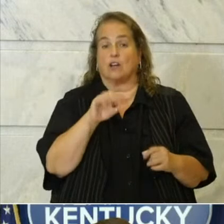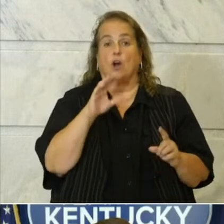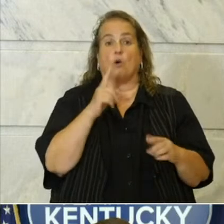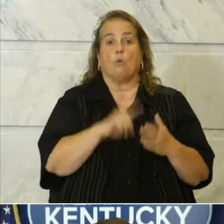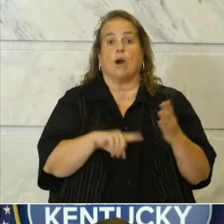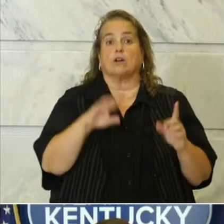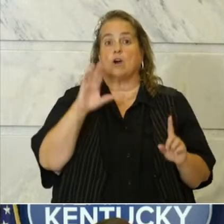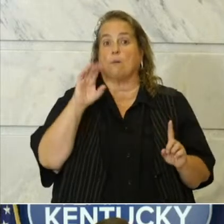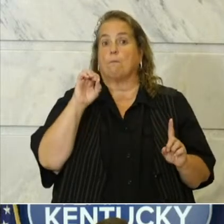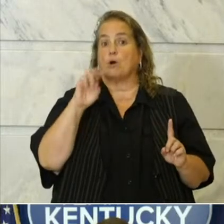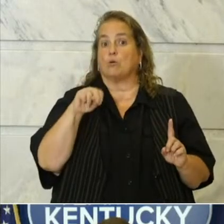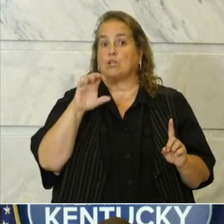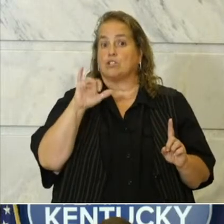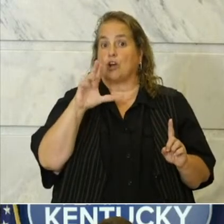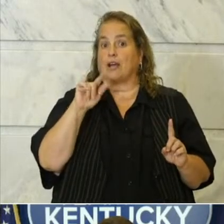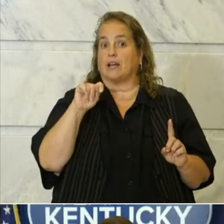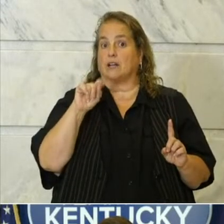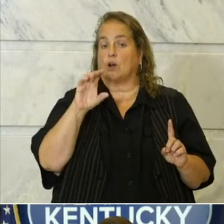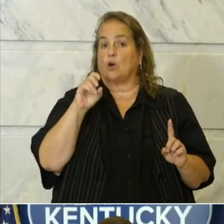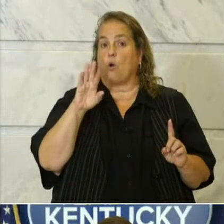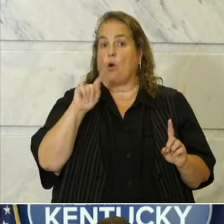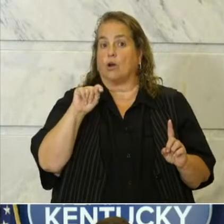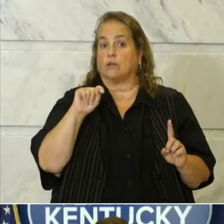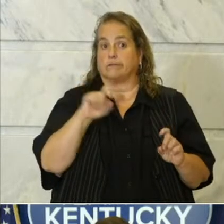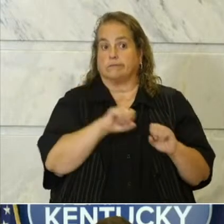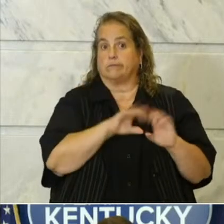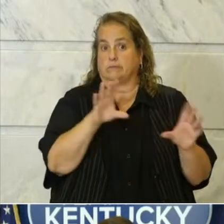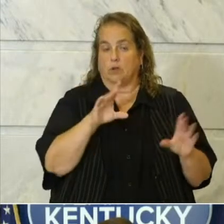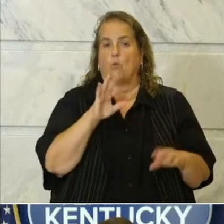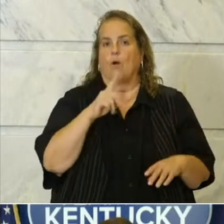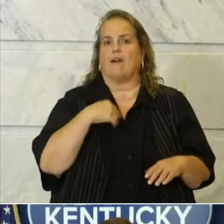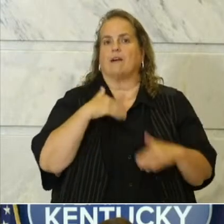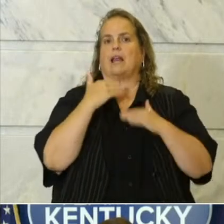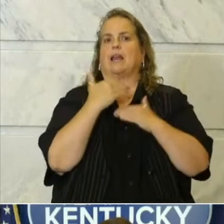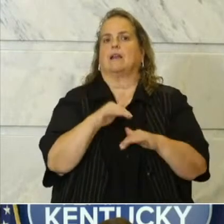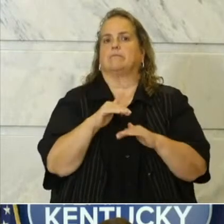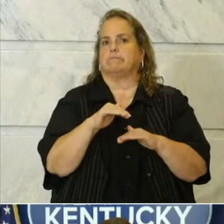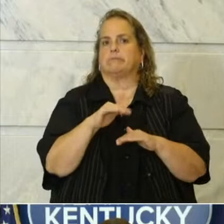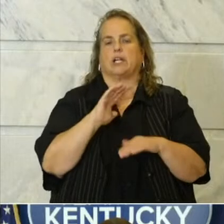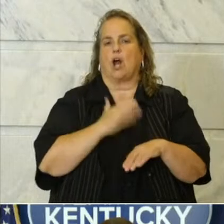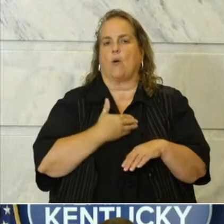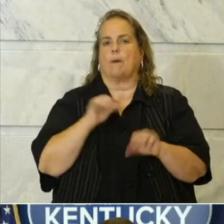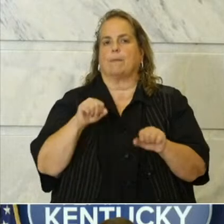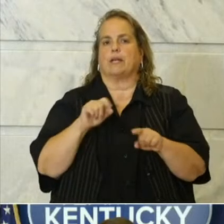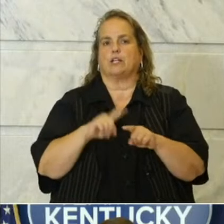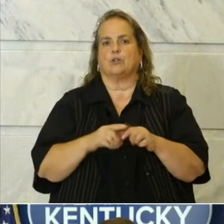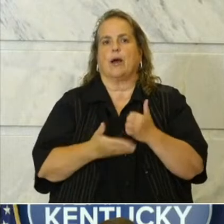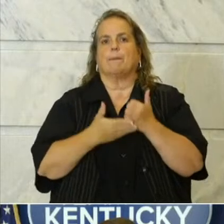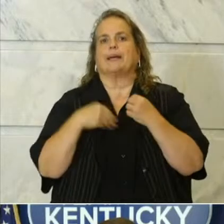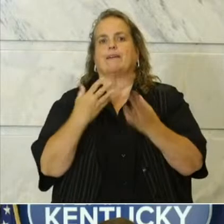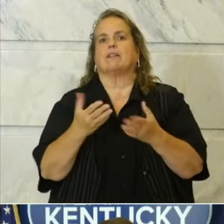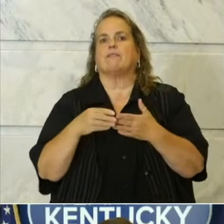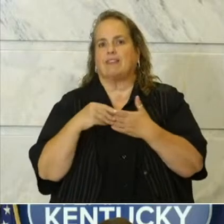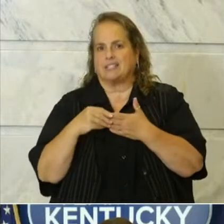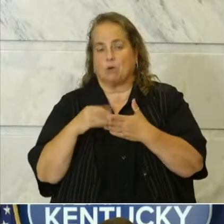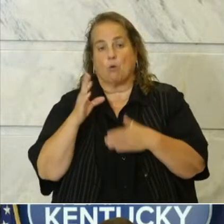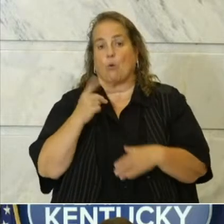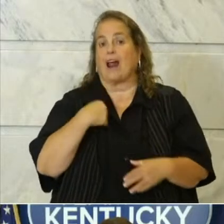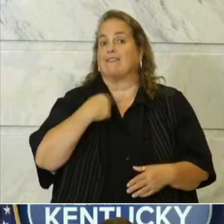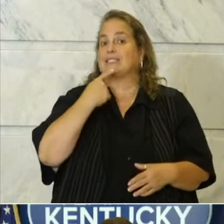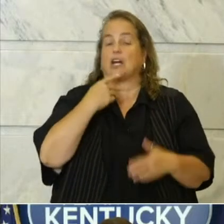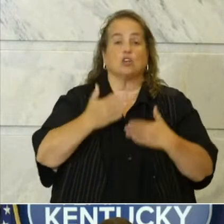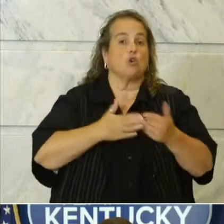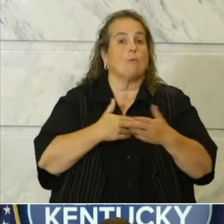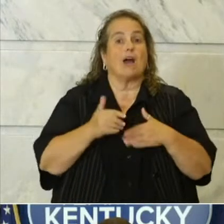today or last night would have eliminated our ability to do this. It would have basically been saying no matter how